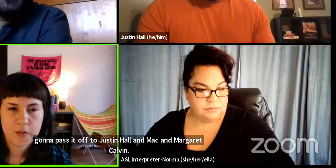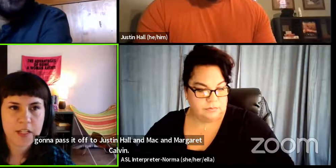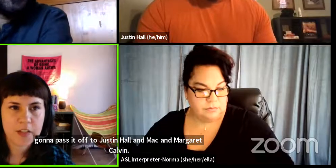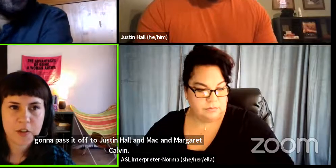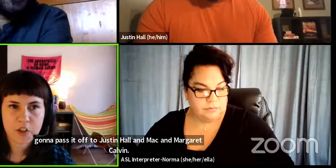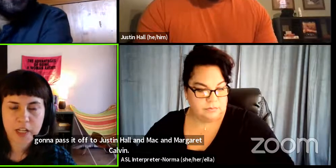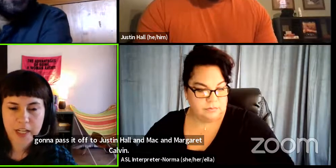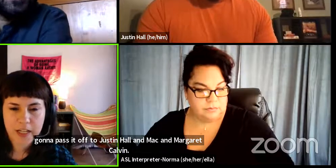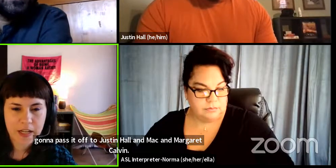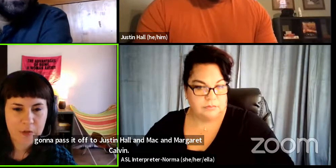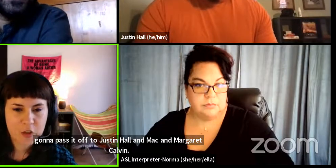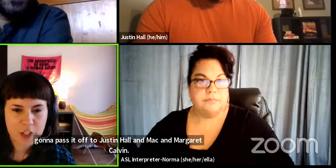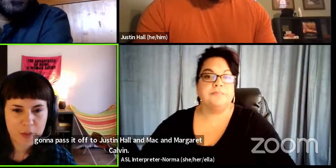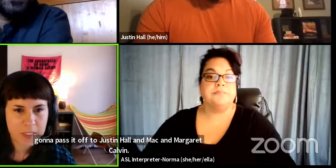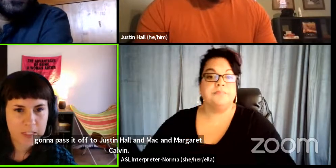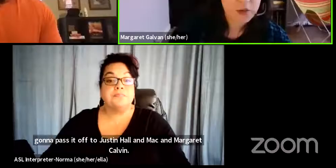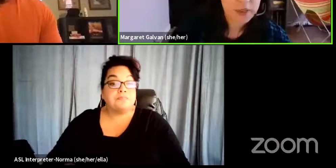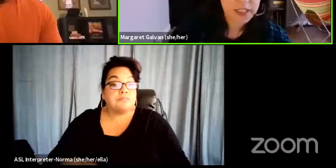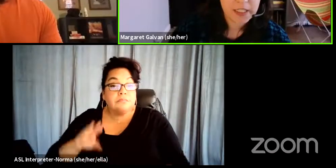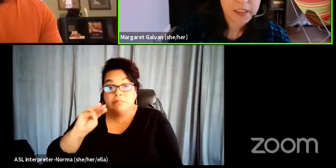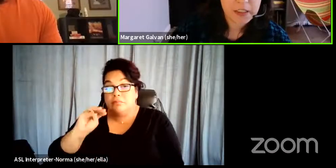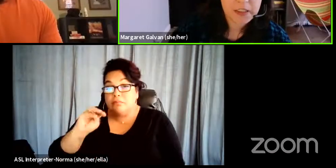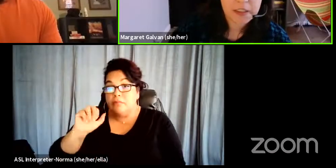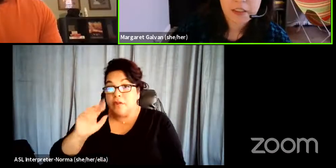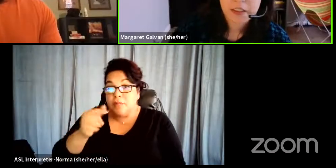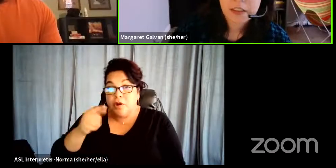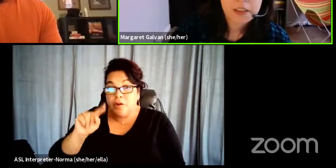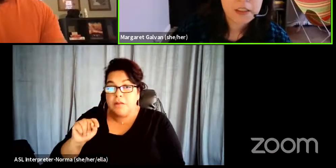Okay, so should I? I will share my screen.